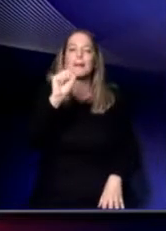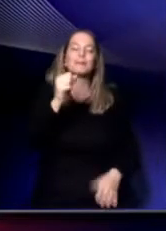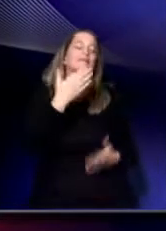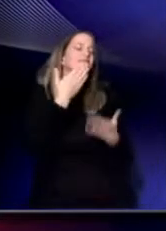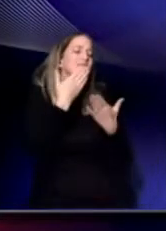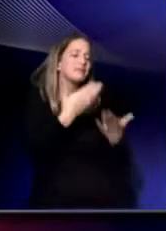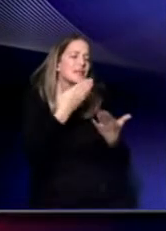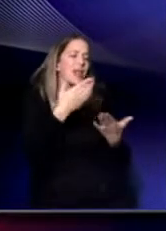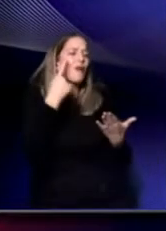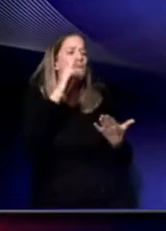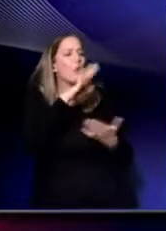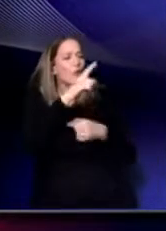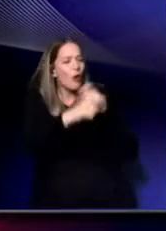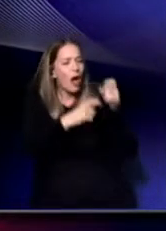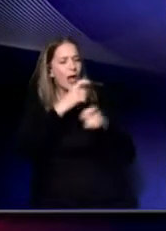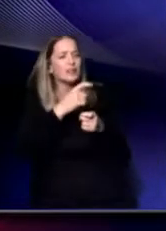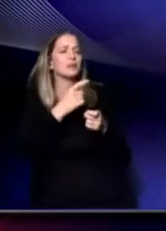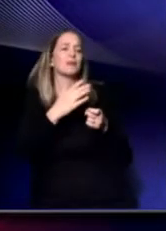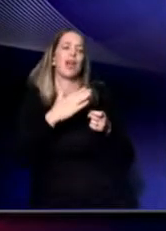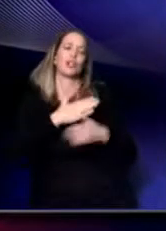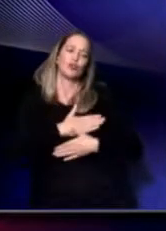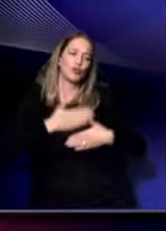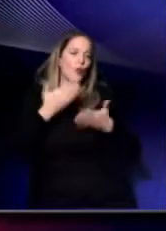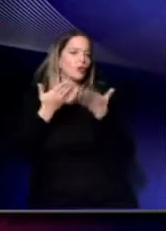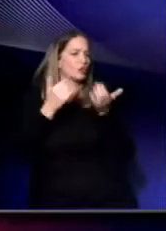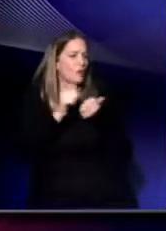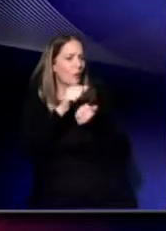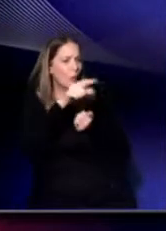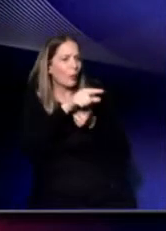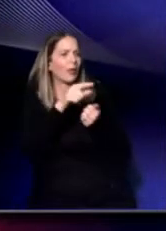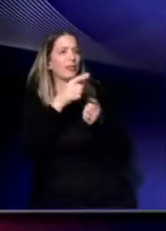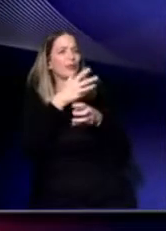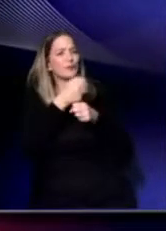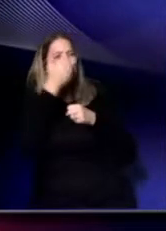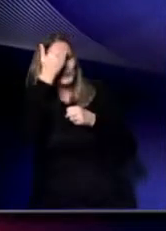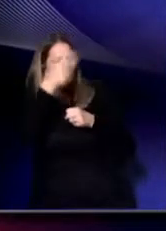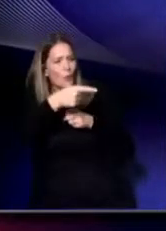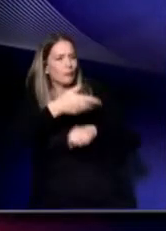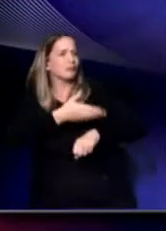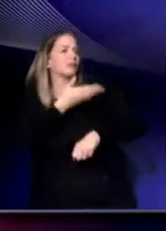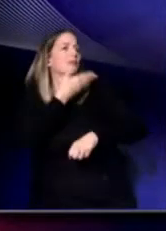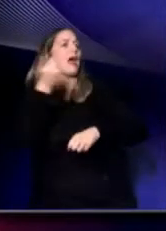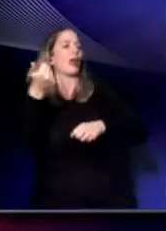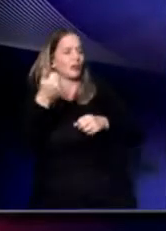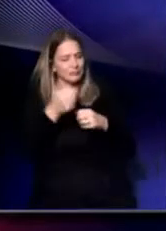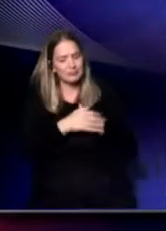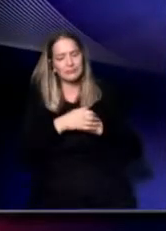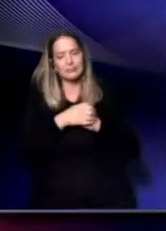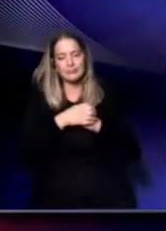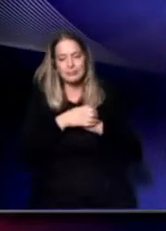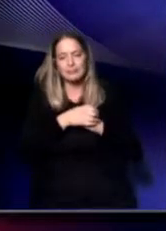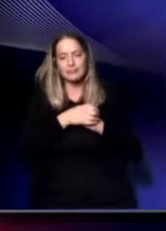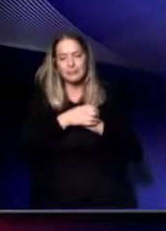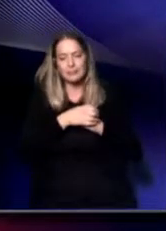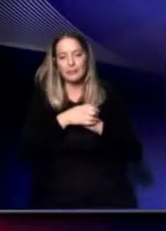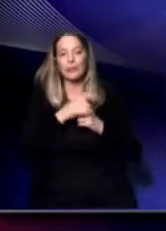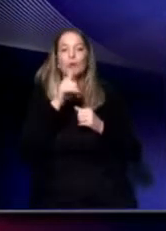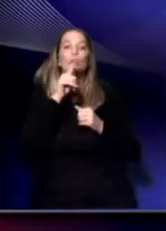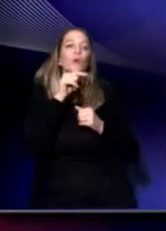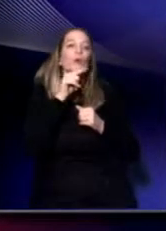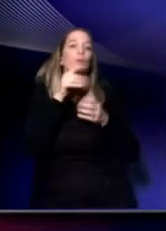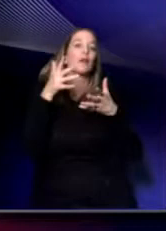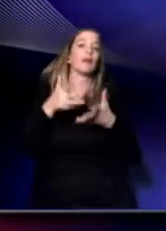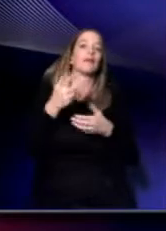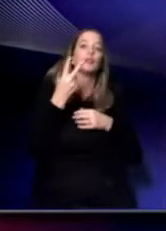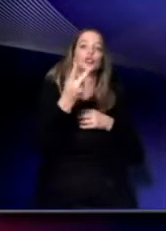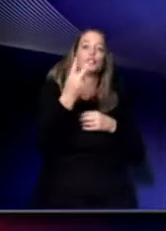you better. I think that it's very reasonable that the 2 board members who are left on the board and have